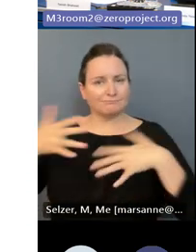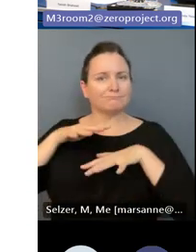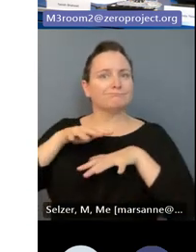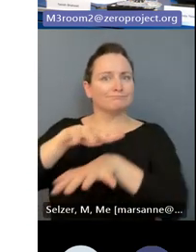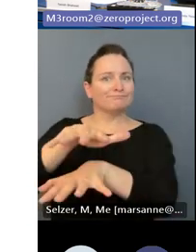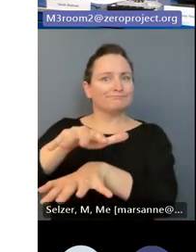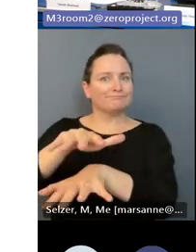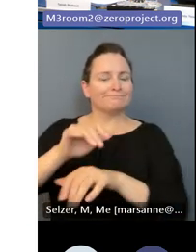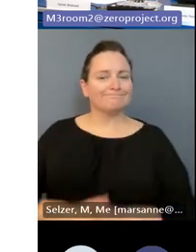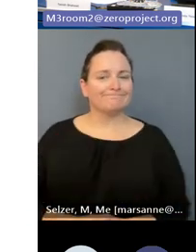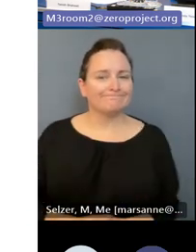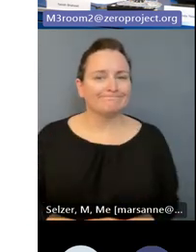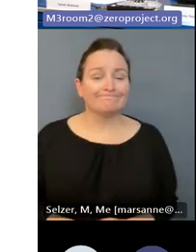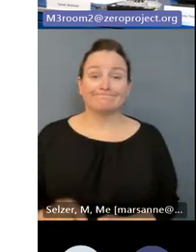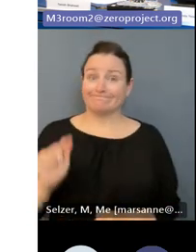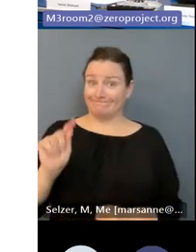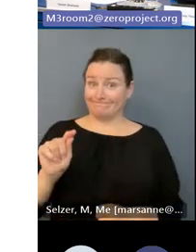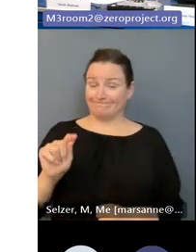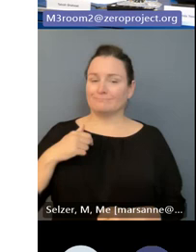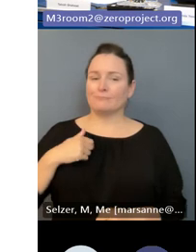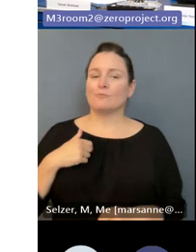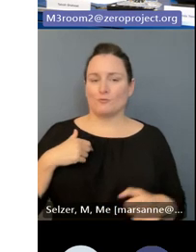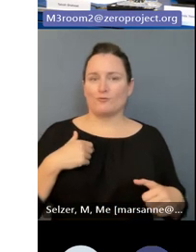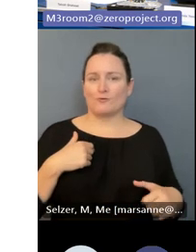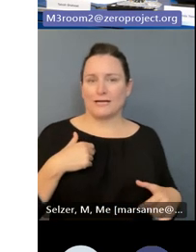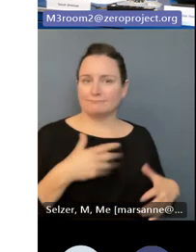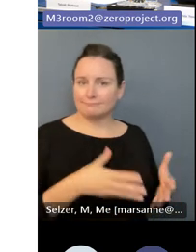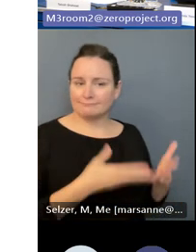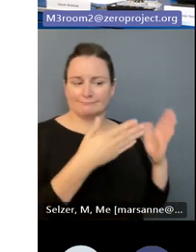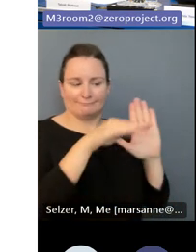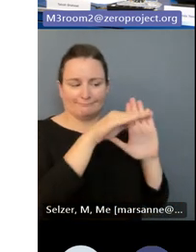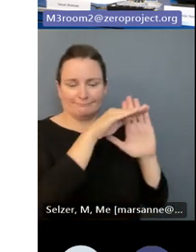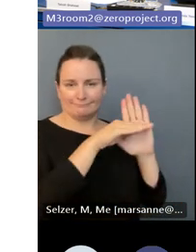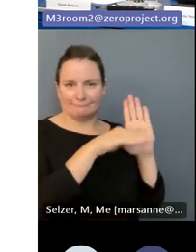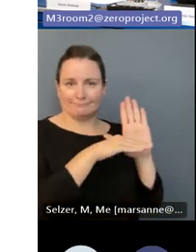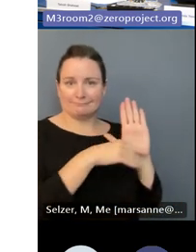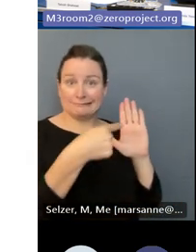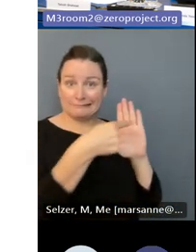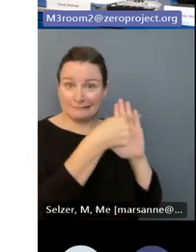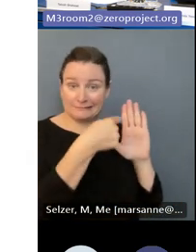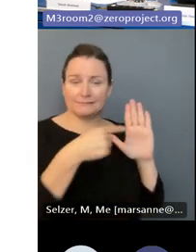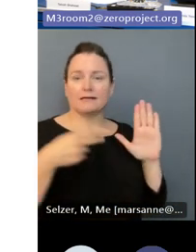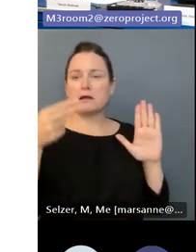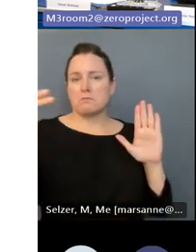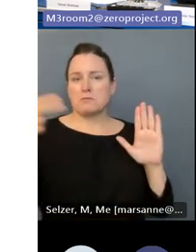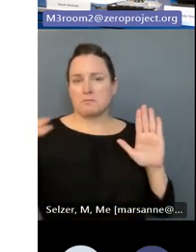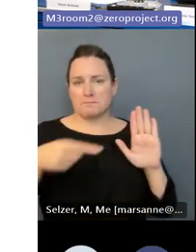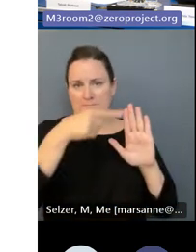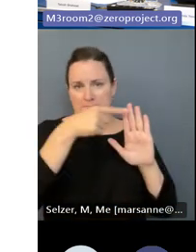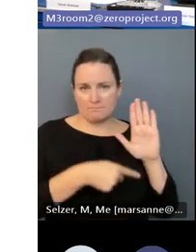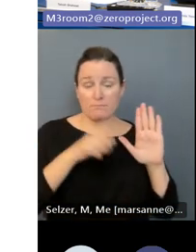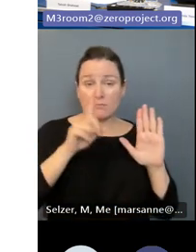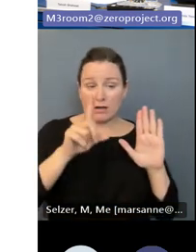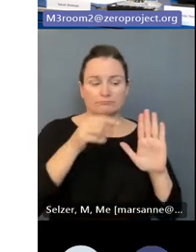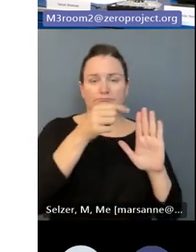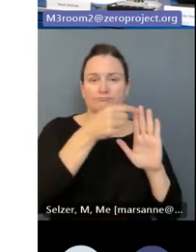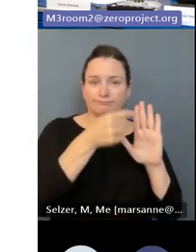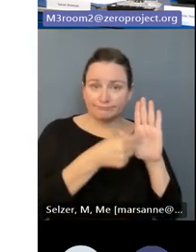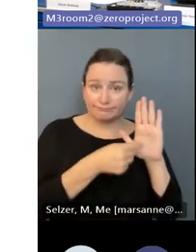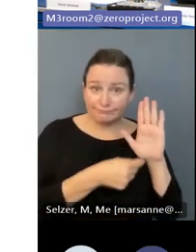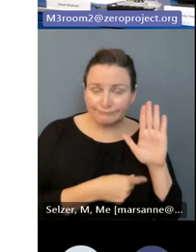have developed an inclusion index that fits our local context, and we assess schools based on the same tool